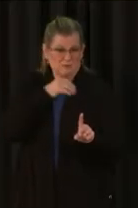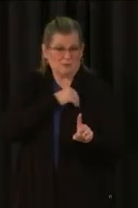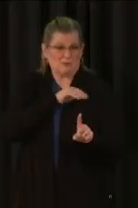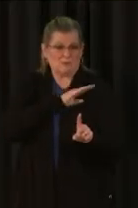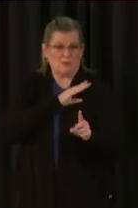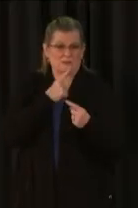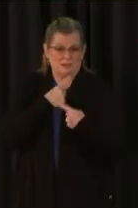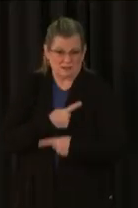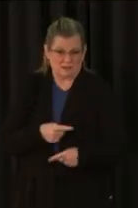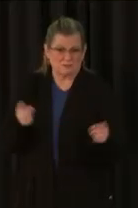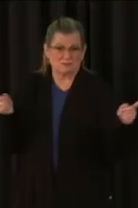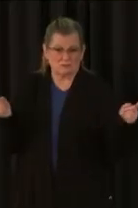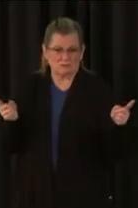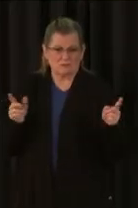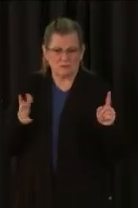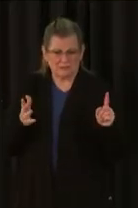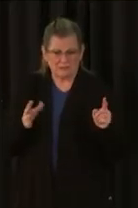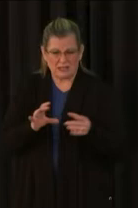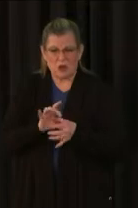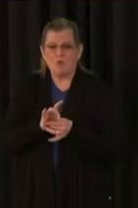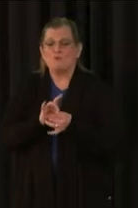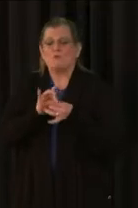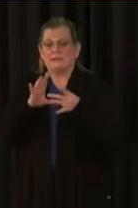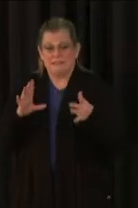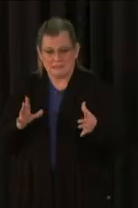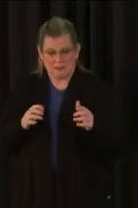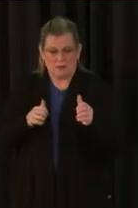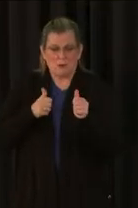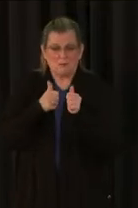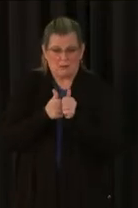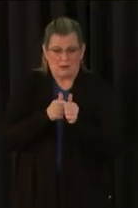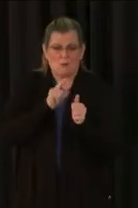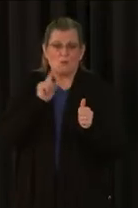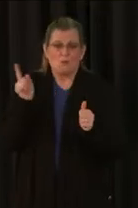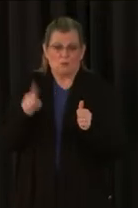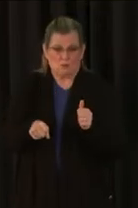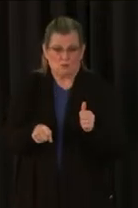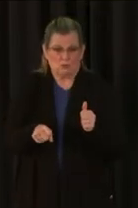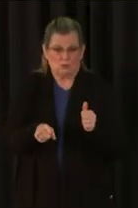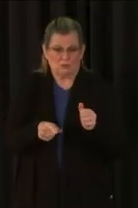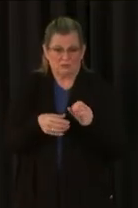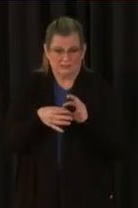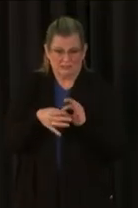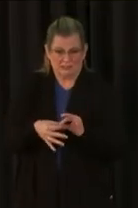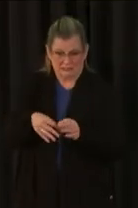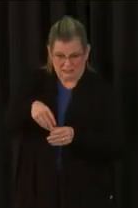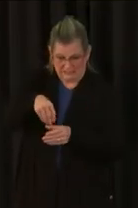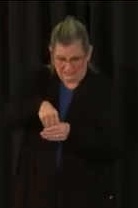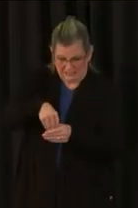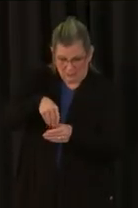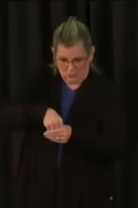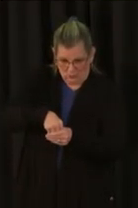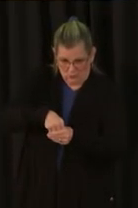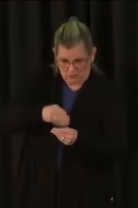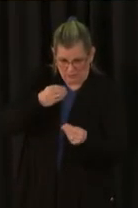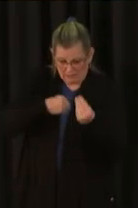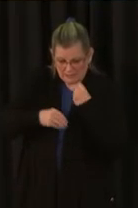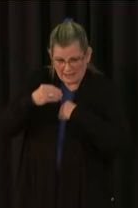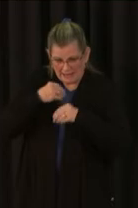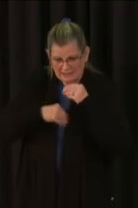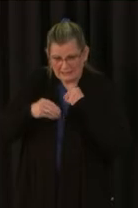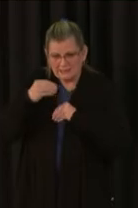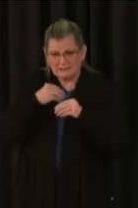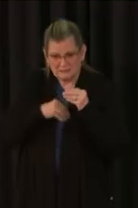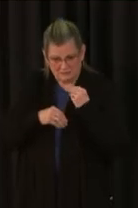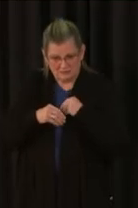announced released an updated order related to the indoor dining pause.